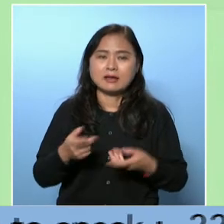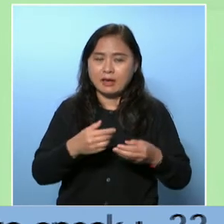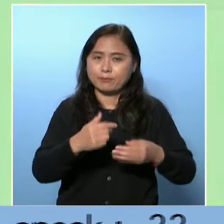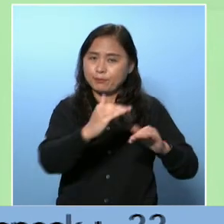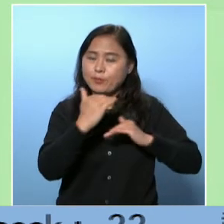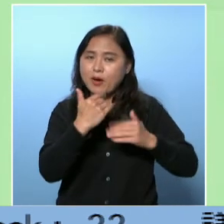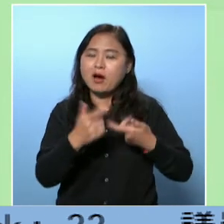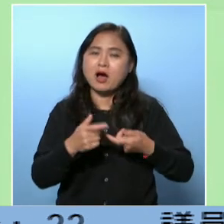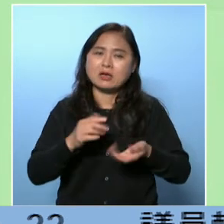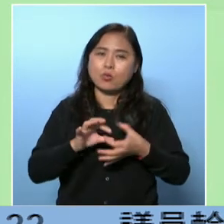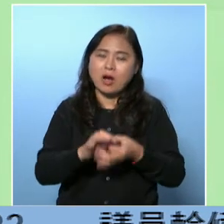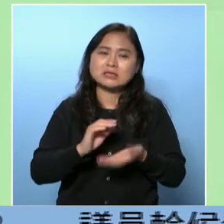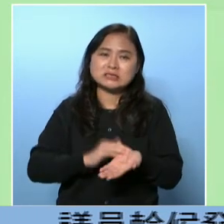time-limited,